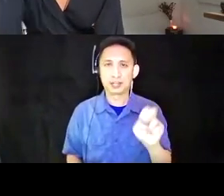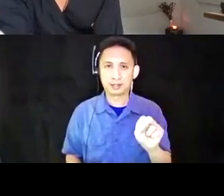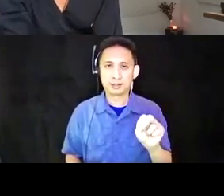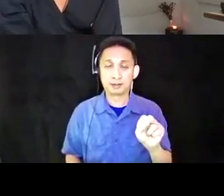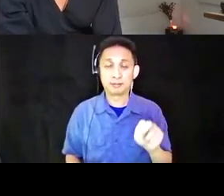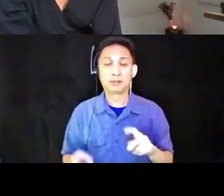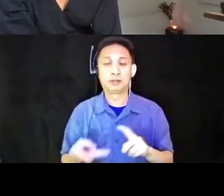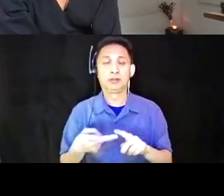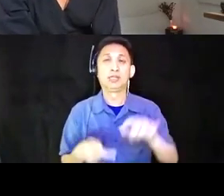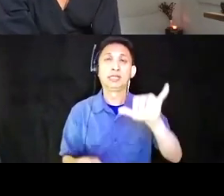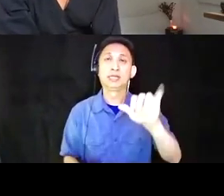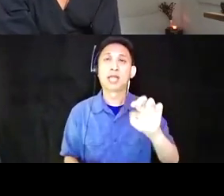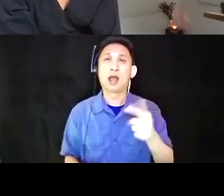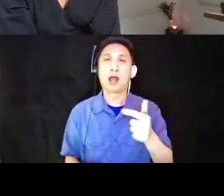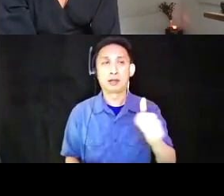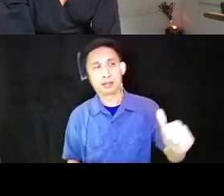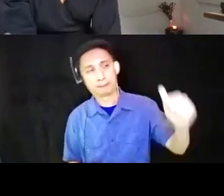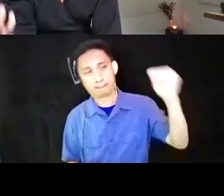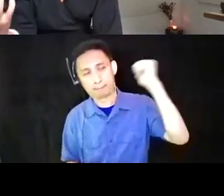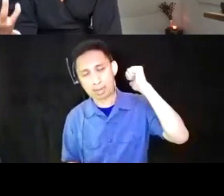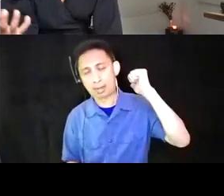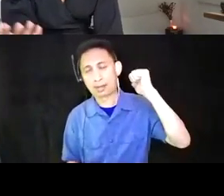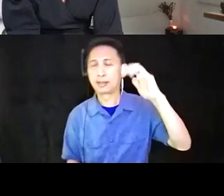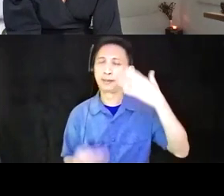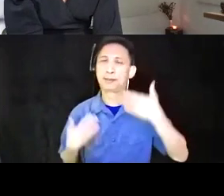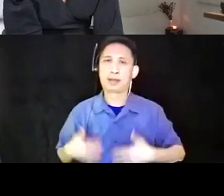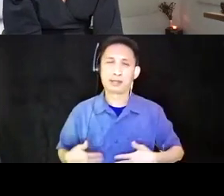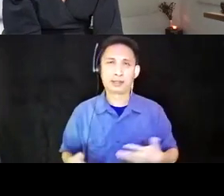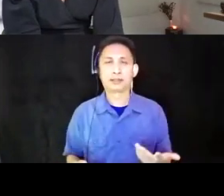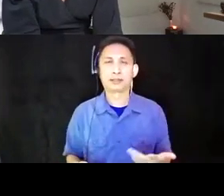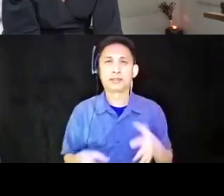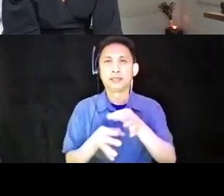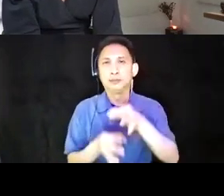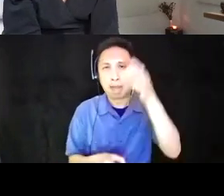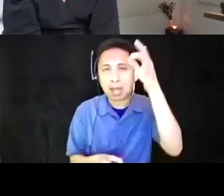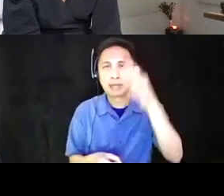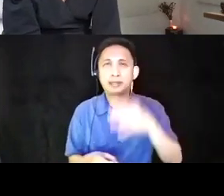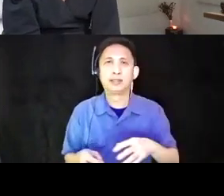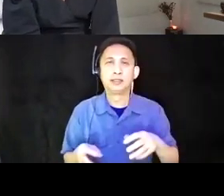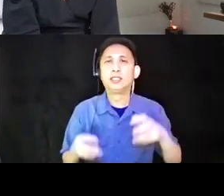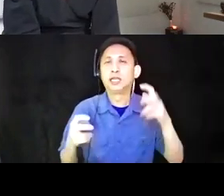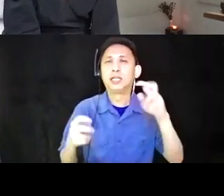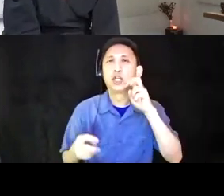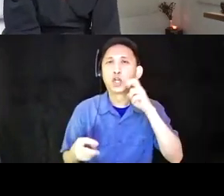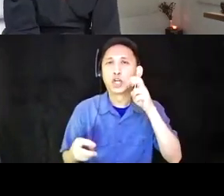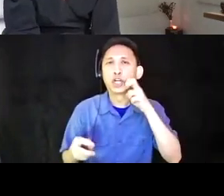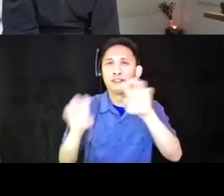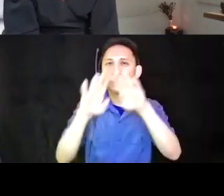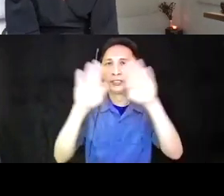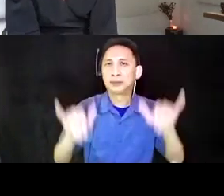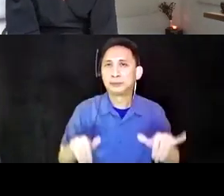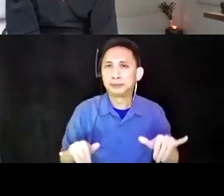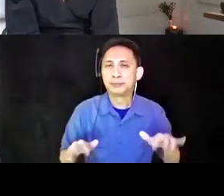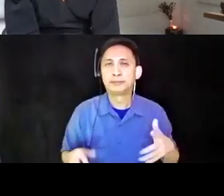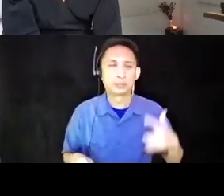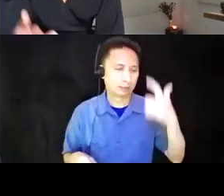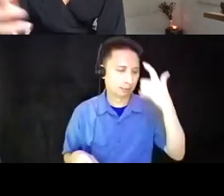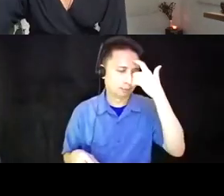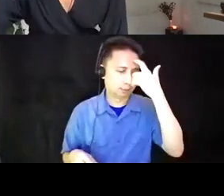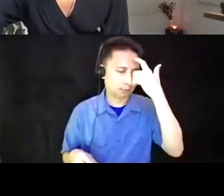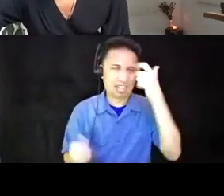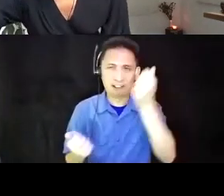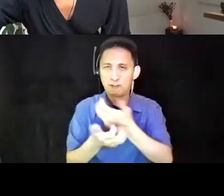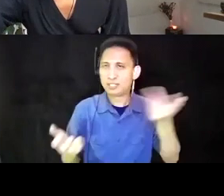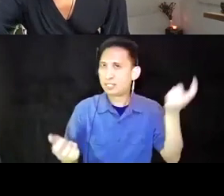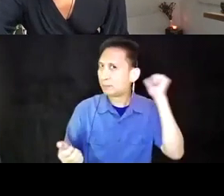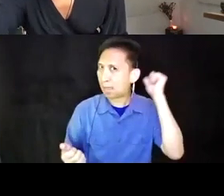the back of the body. This is our spine, our nervous system, or cerebral reality. You